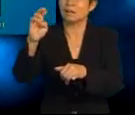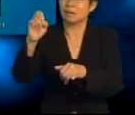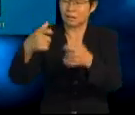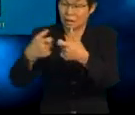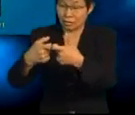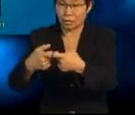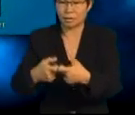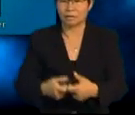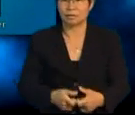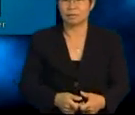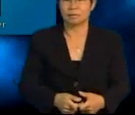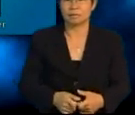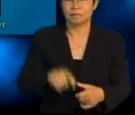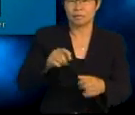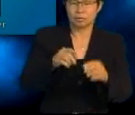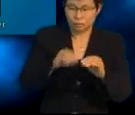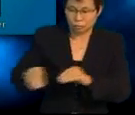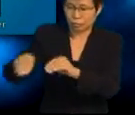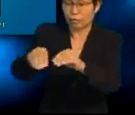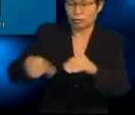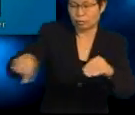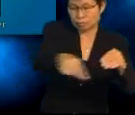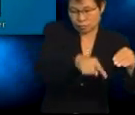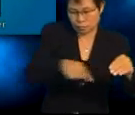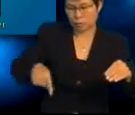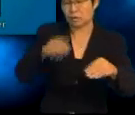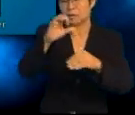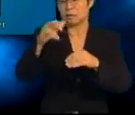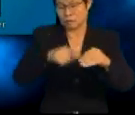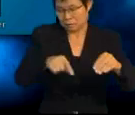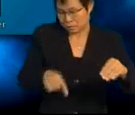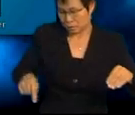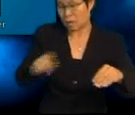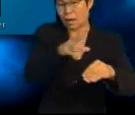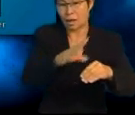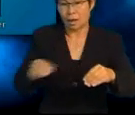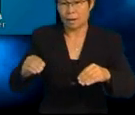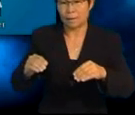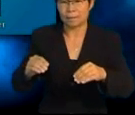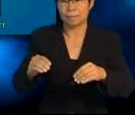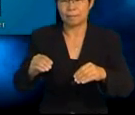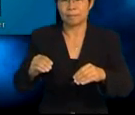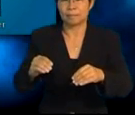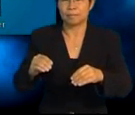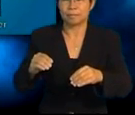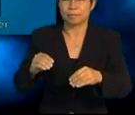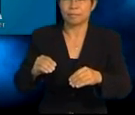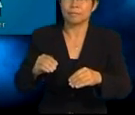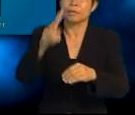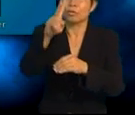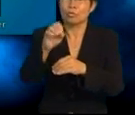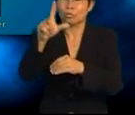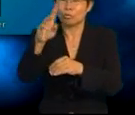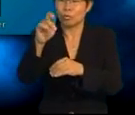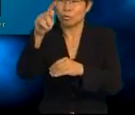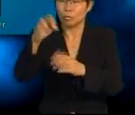I indicates the flow of current in a circuit, and the ammeter will show us the amount. The